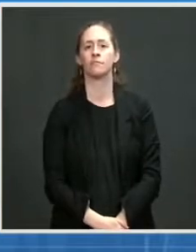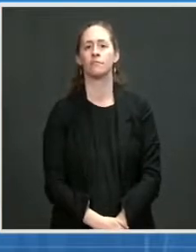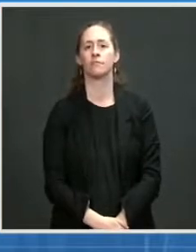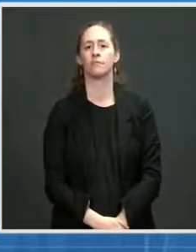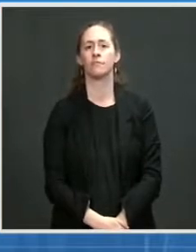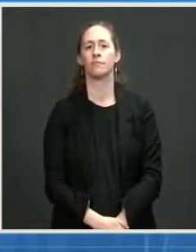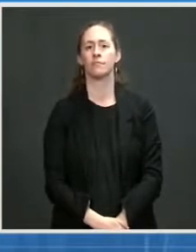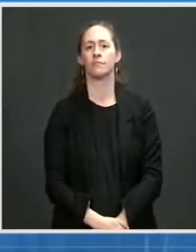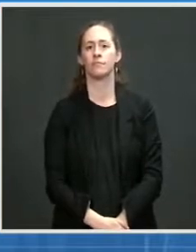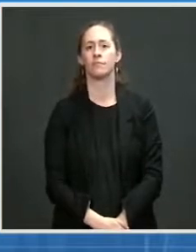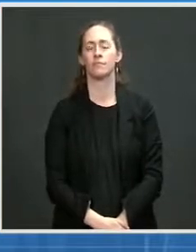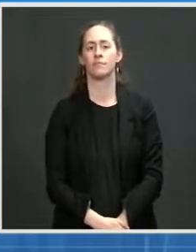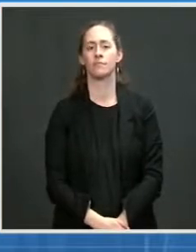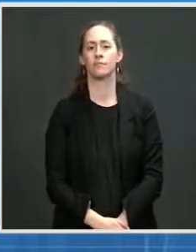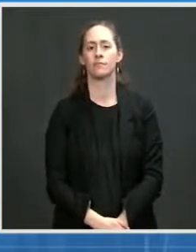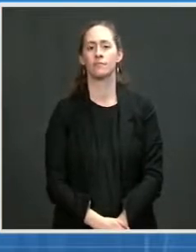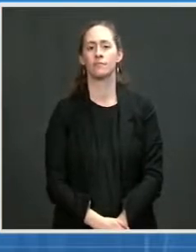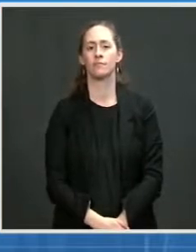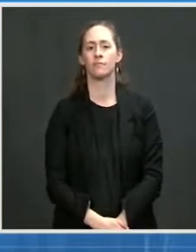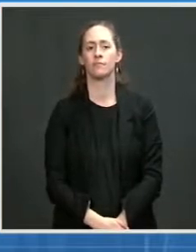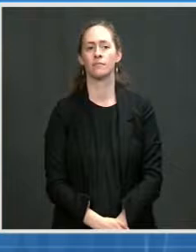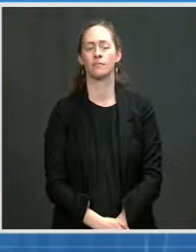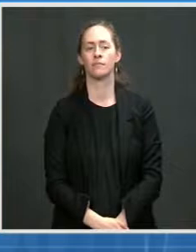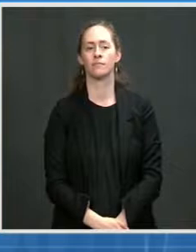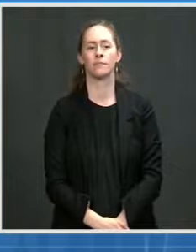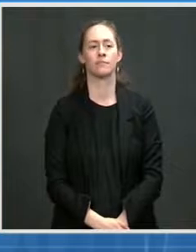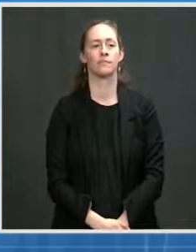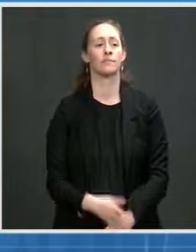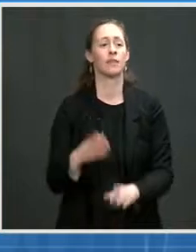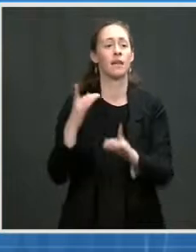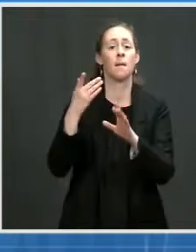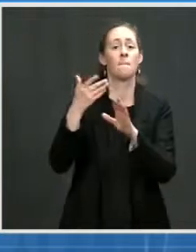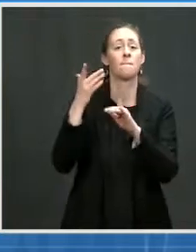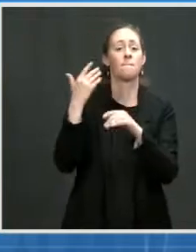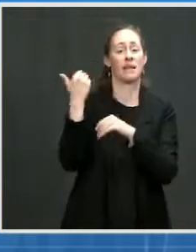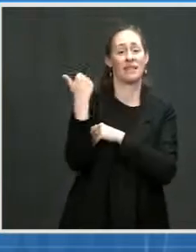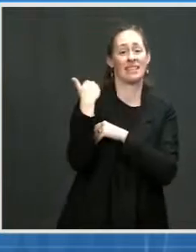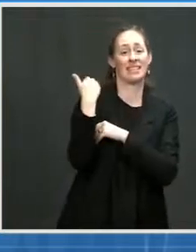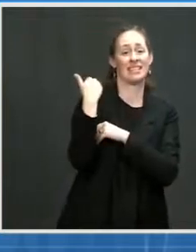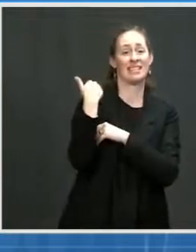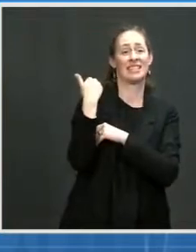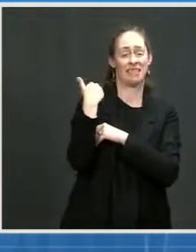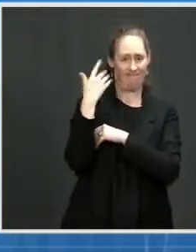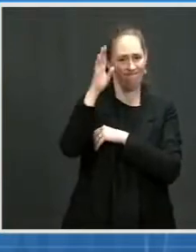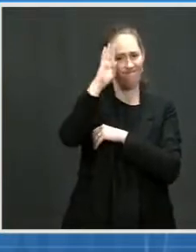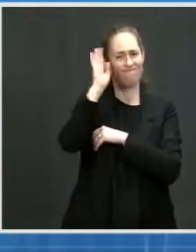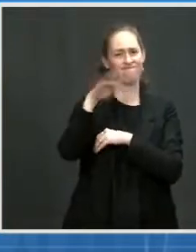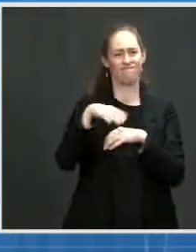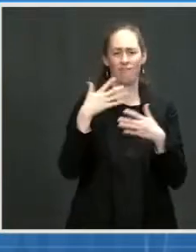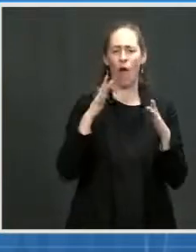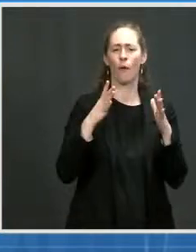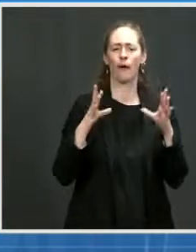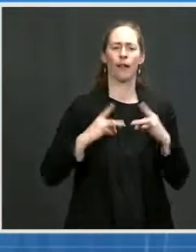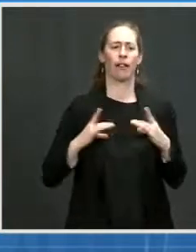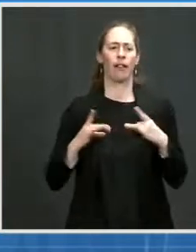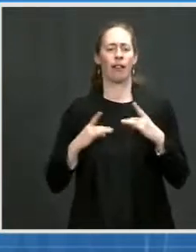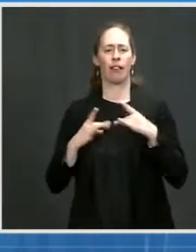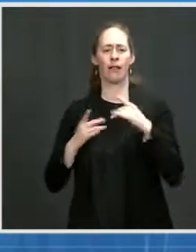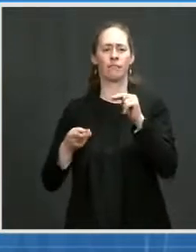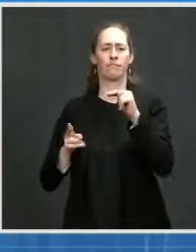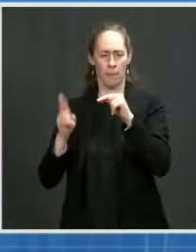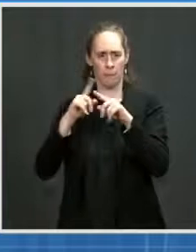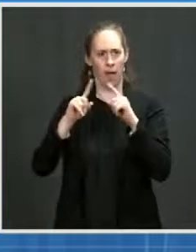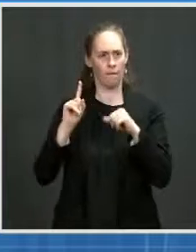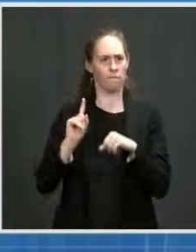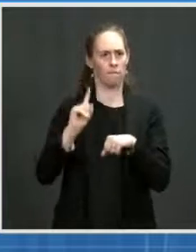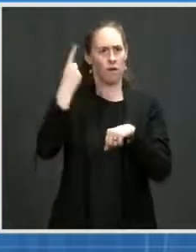after holiday weekends in the past that cases have risen, but we've never been in a position where we've had